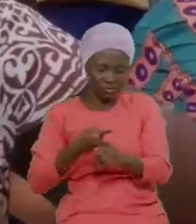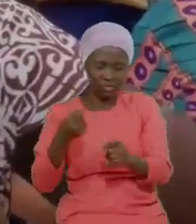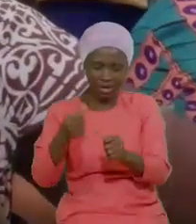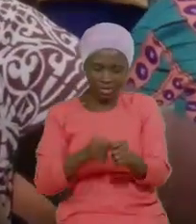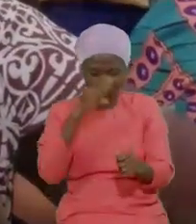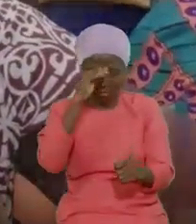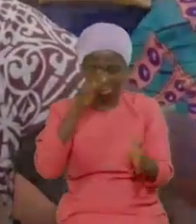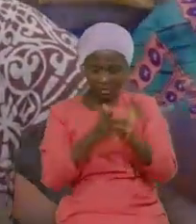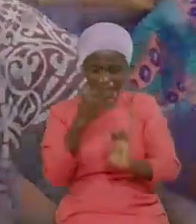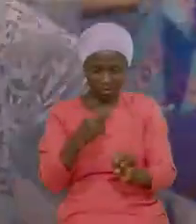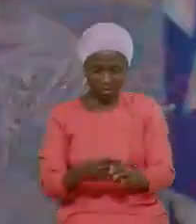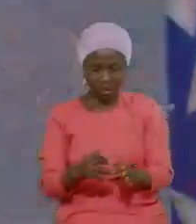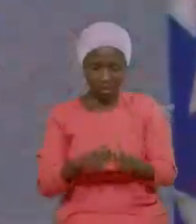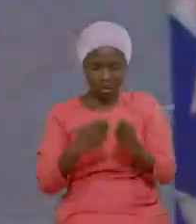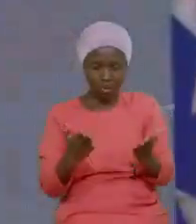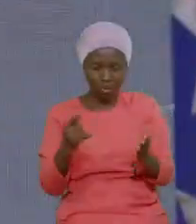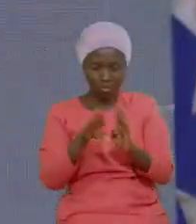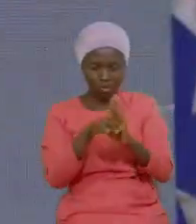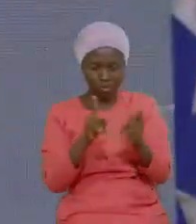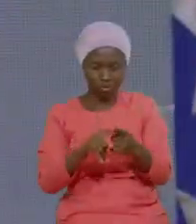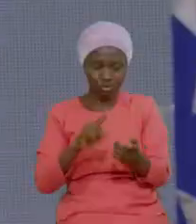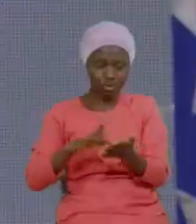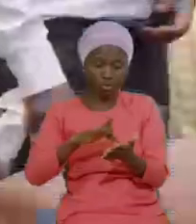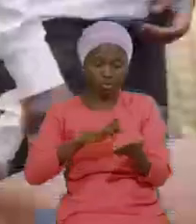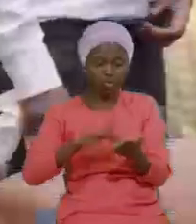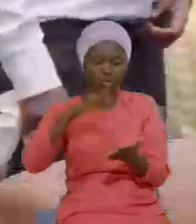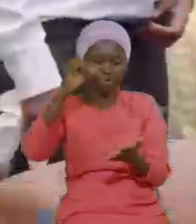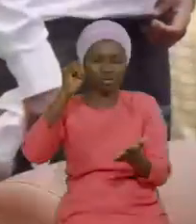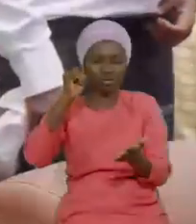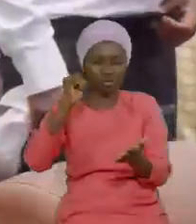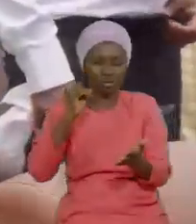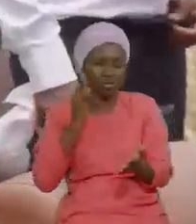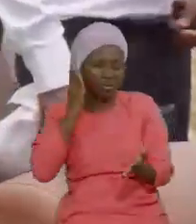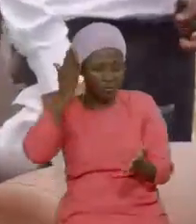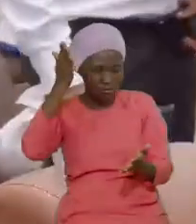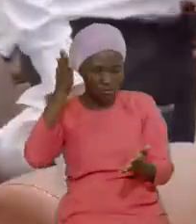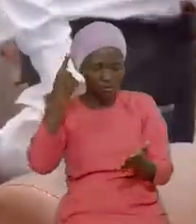Open the door to a glorious future for everyone.